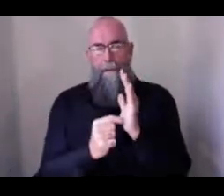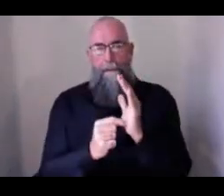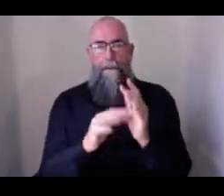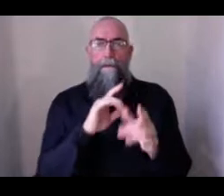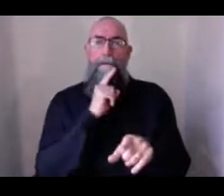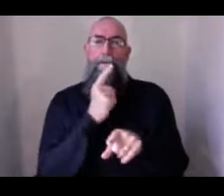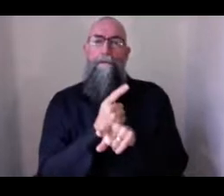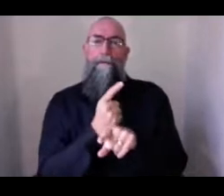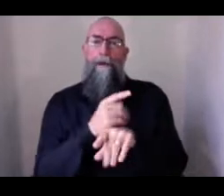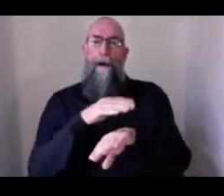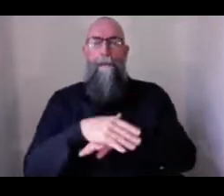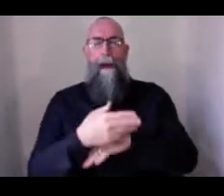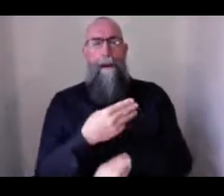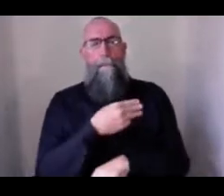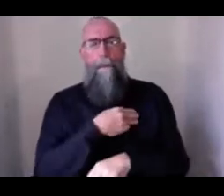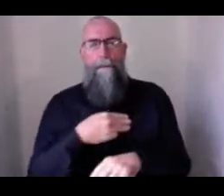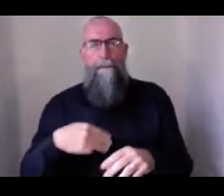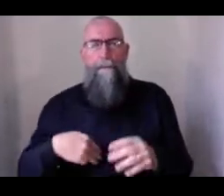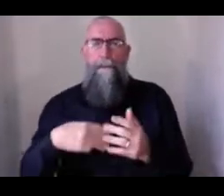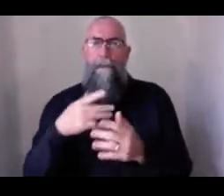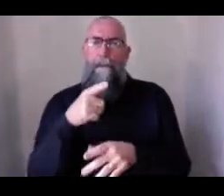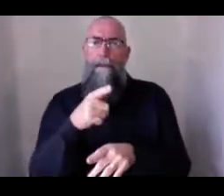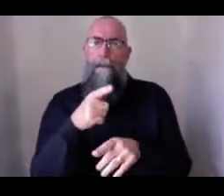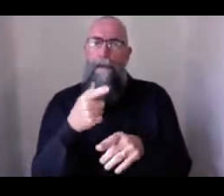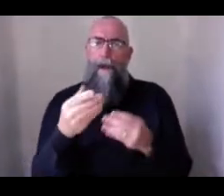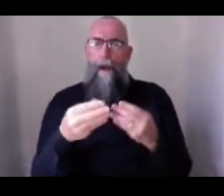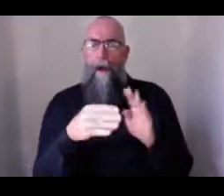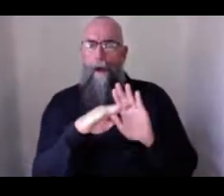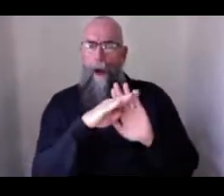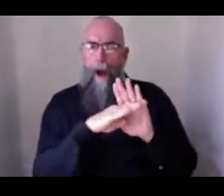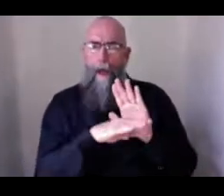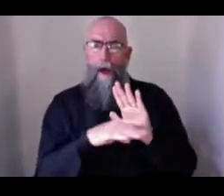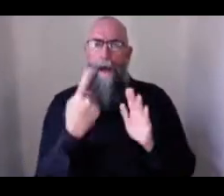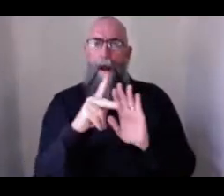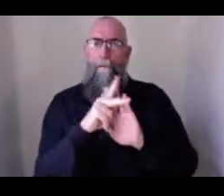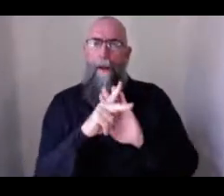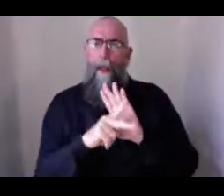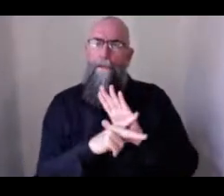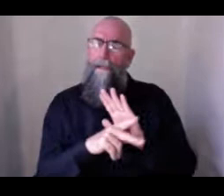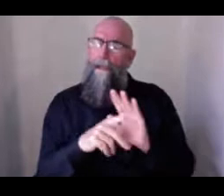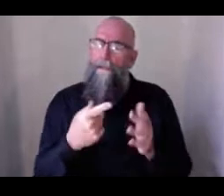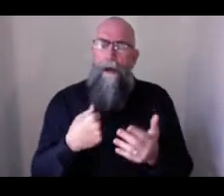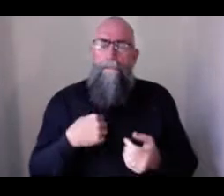policy, I wouldn't mind just a bit of clarity about what you mean by that,